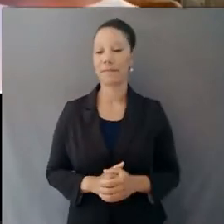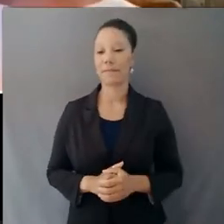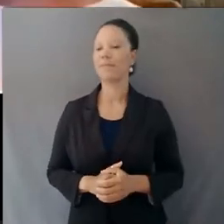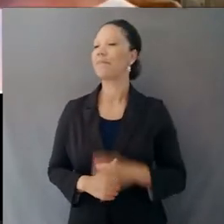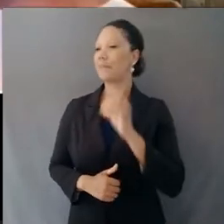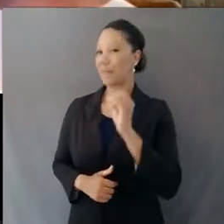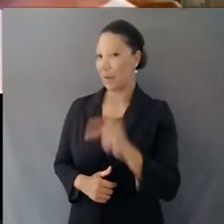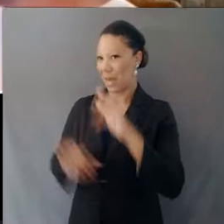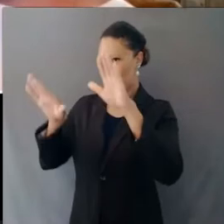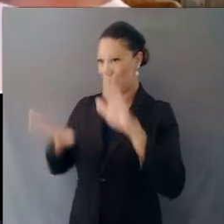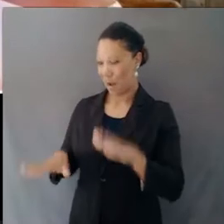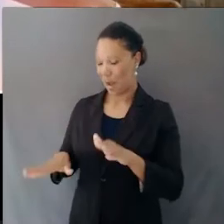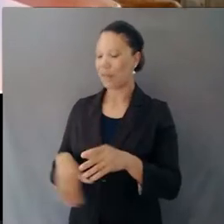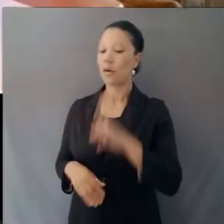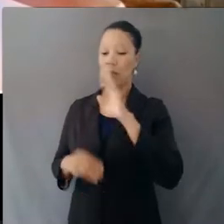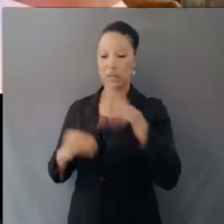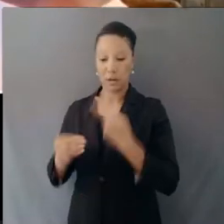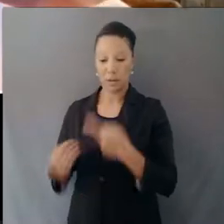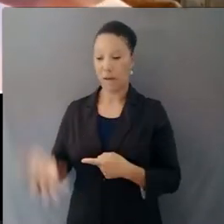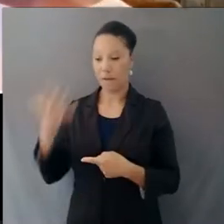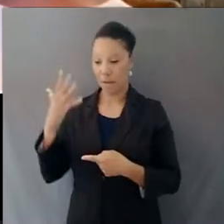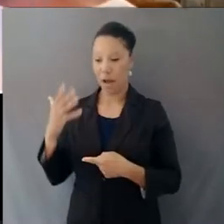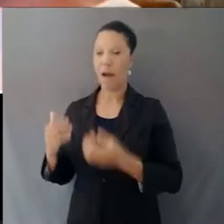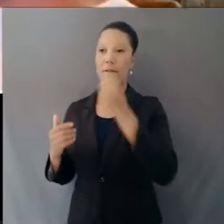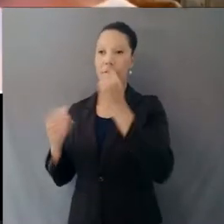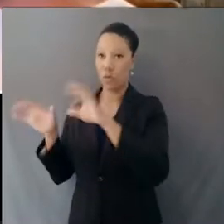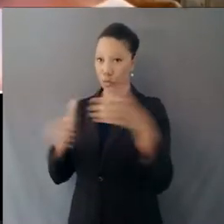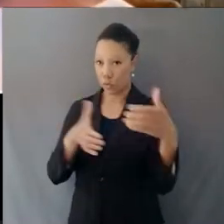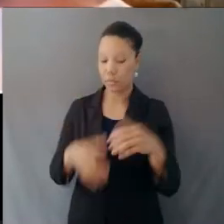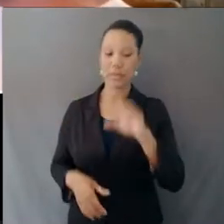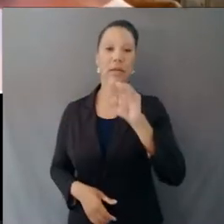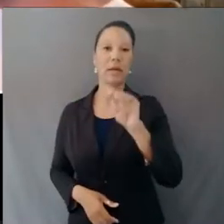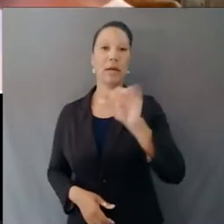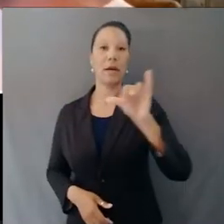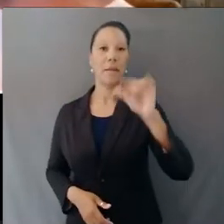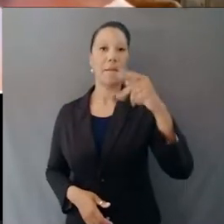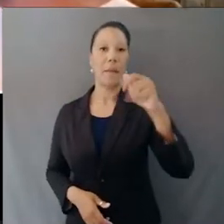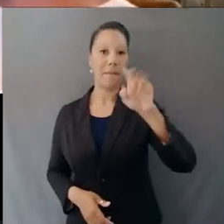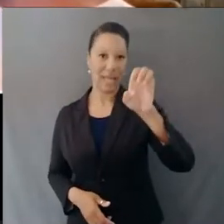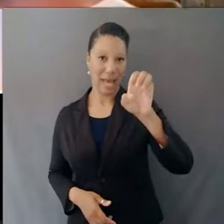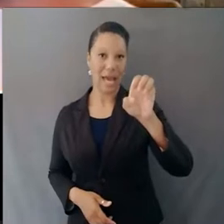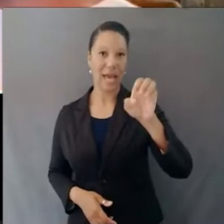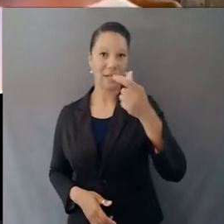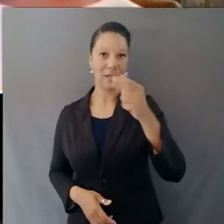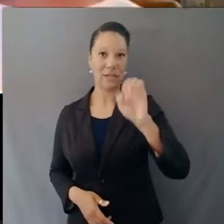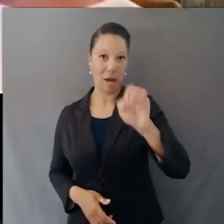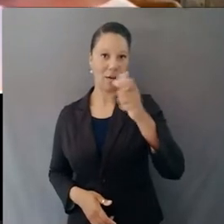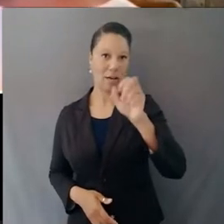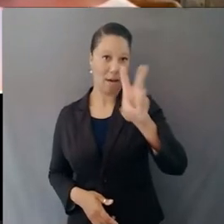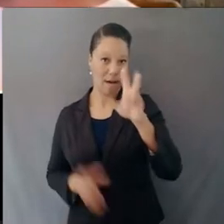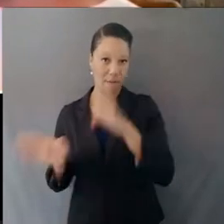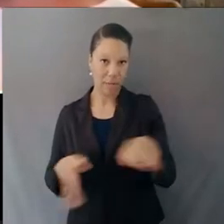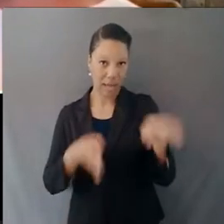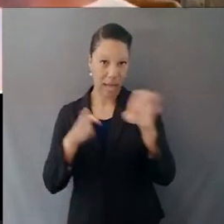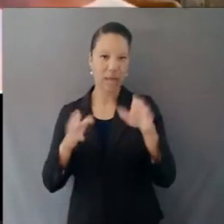the 5 food groups, the importance there, the My Plate plan that you can go to choosemyplate.gov, create your own